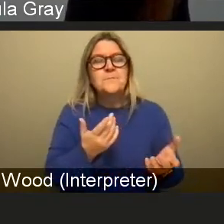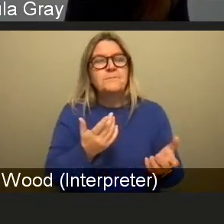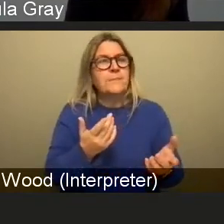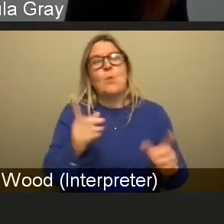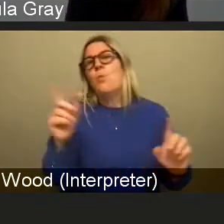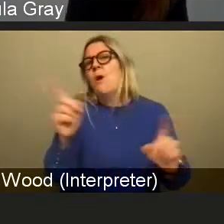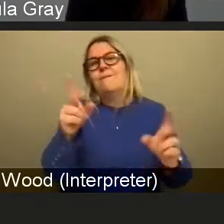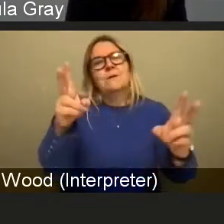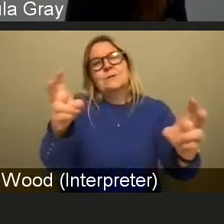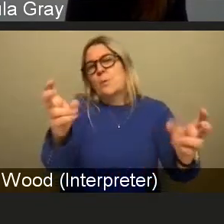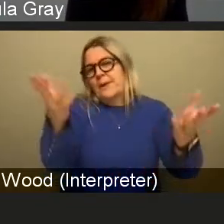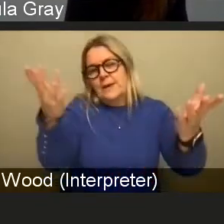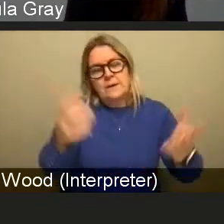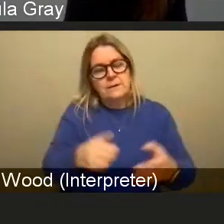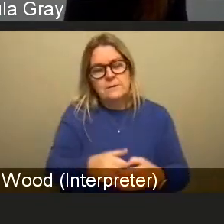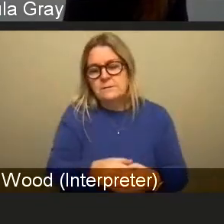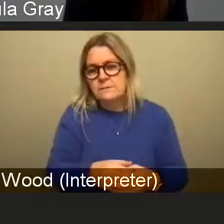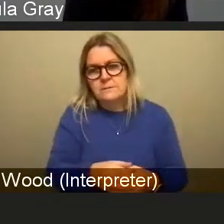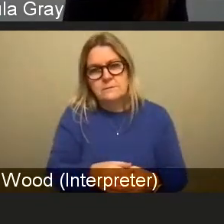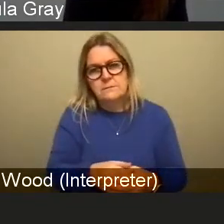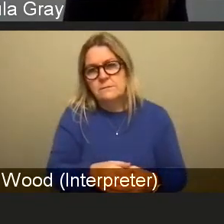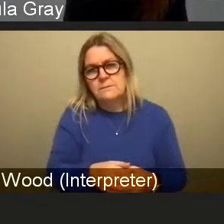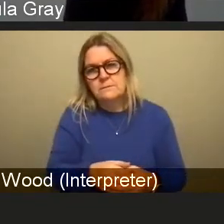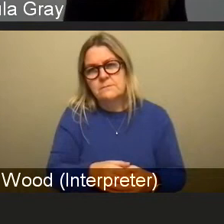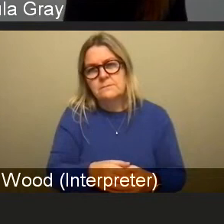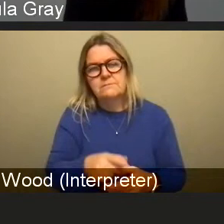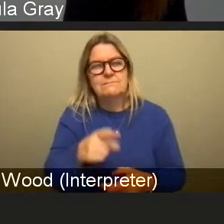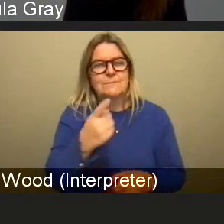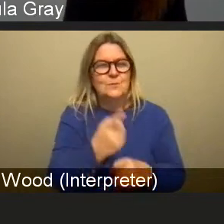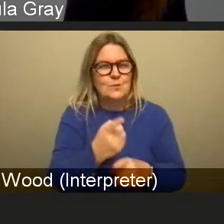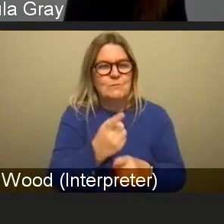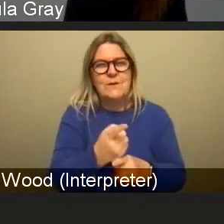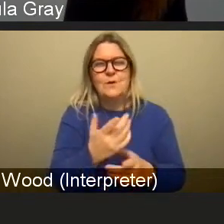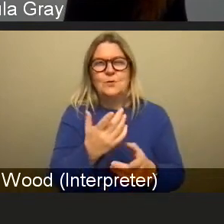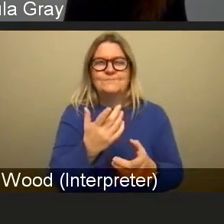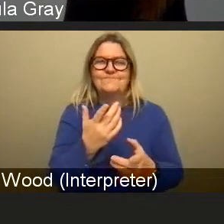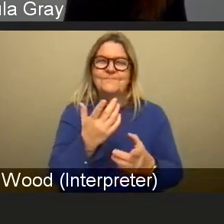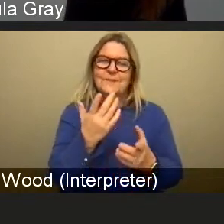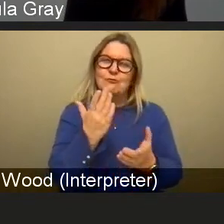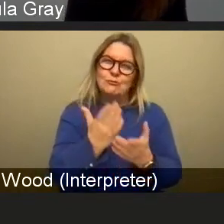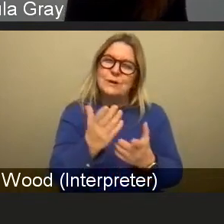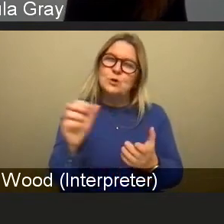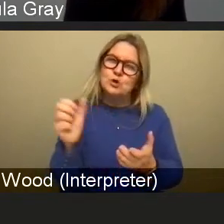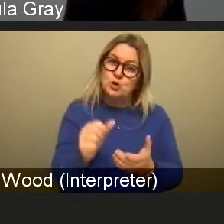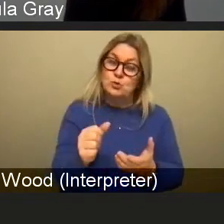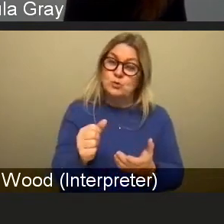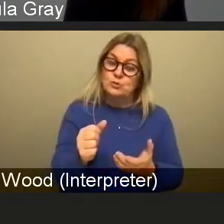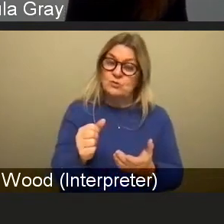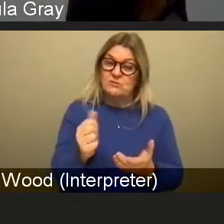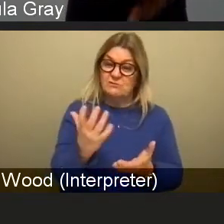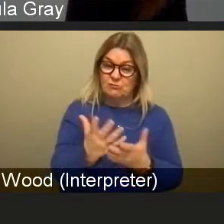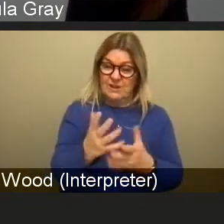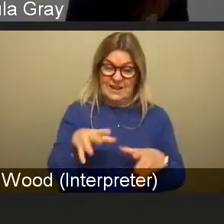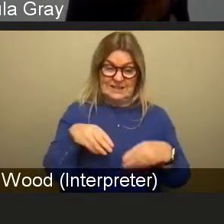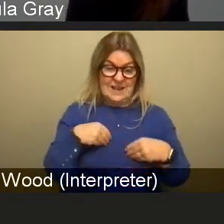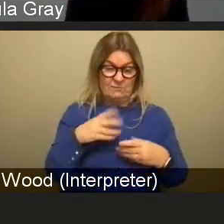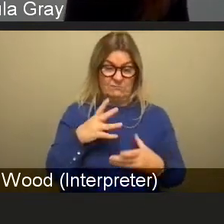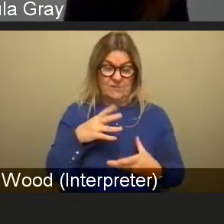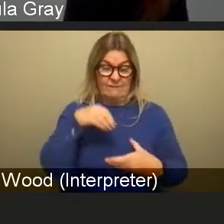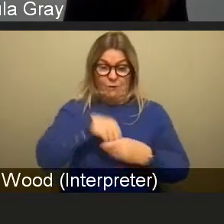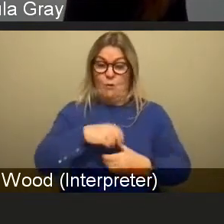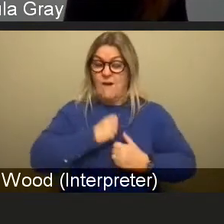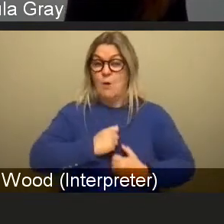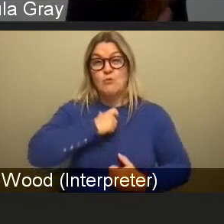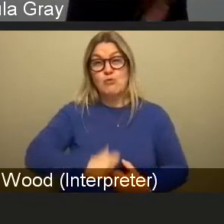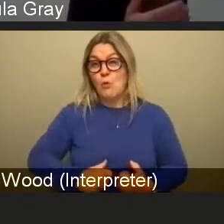whatever it might be, the point that I made about building it into our roles, and thinking about our customers, what's the transaction we're looking to